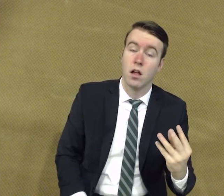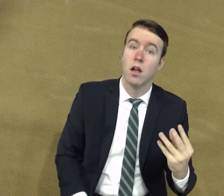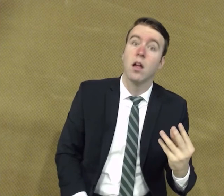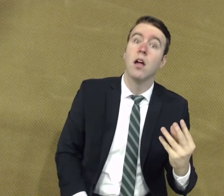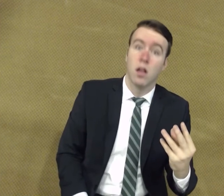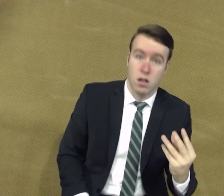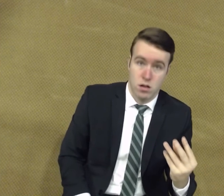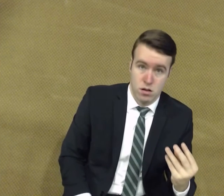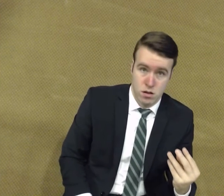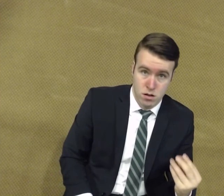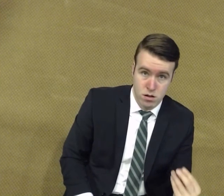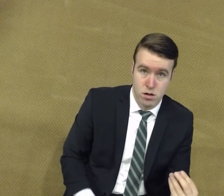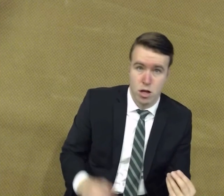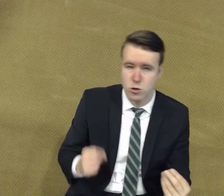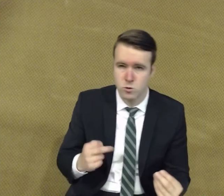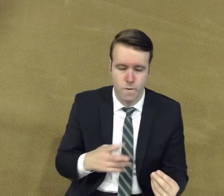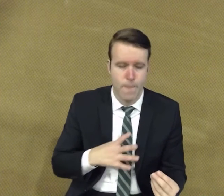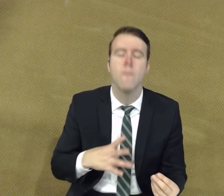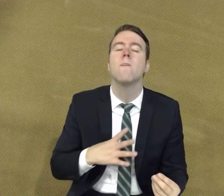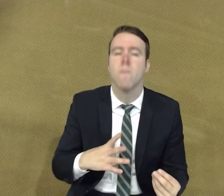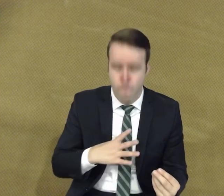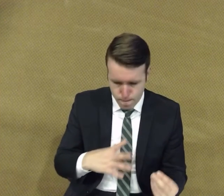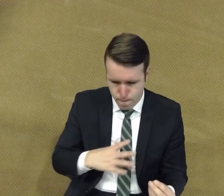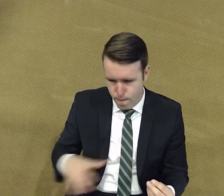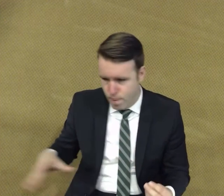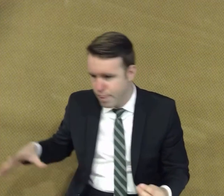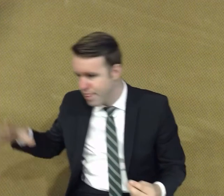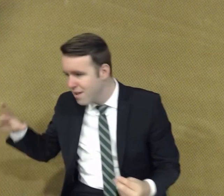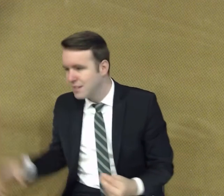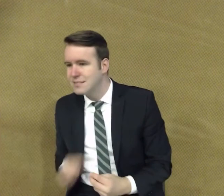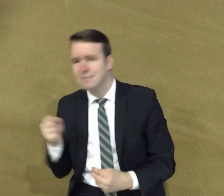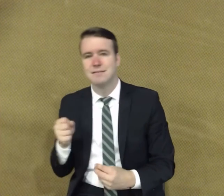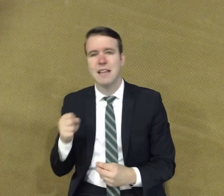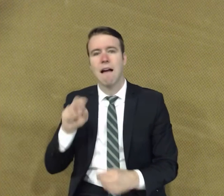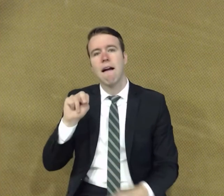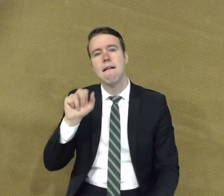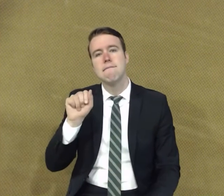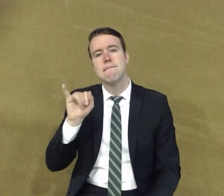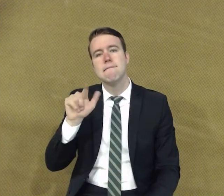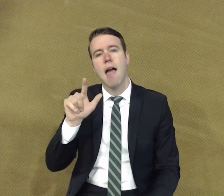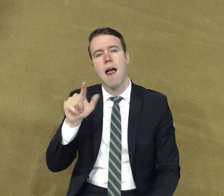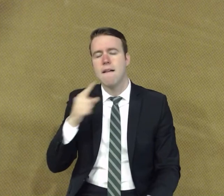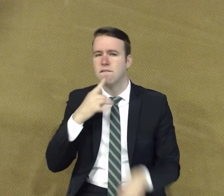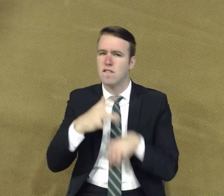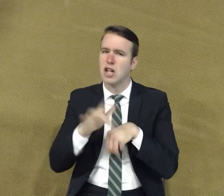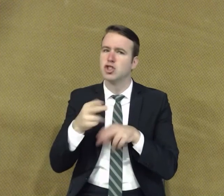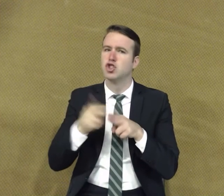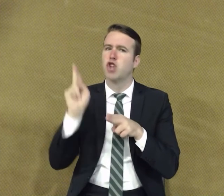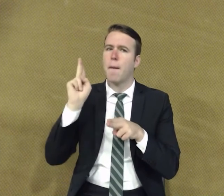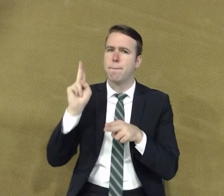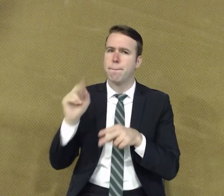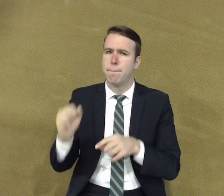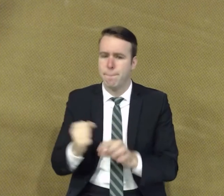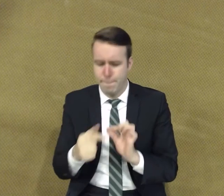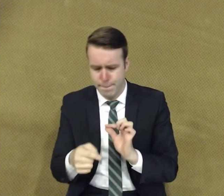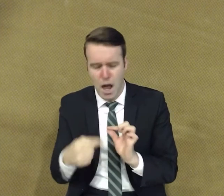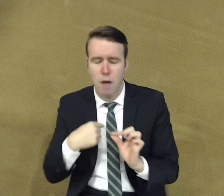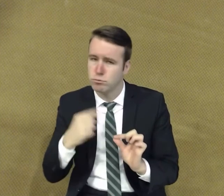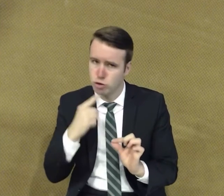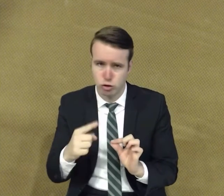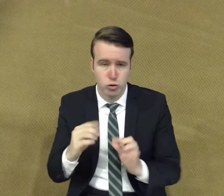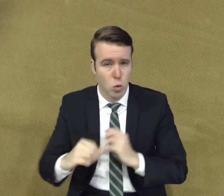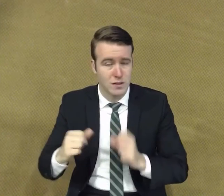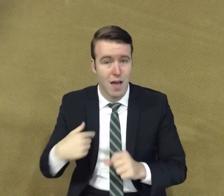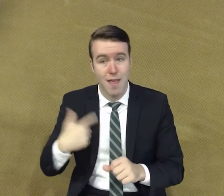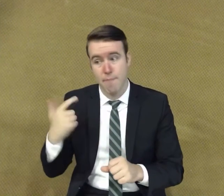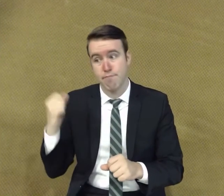goes to sleep, she takes a nail, very sharp on the end, undoubtedly,